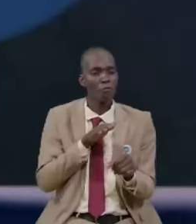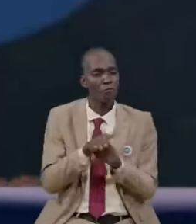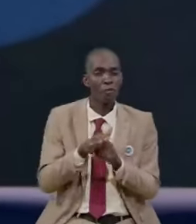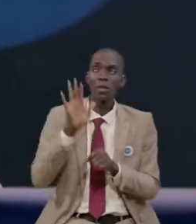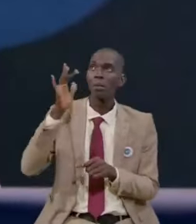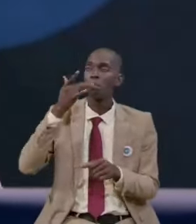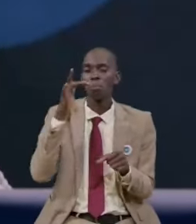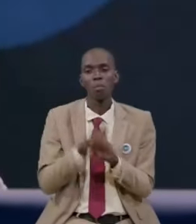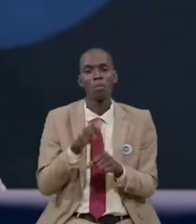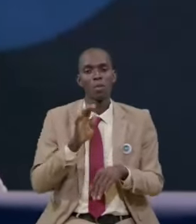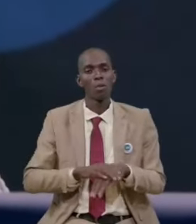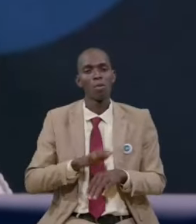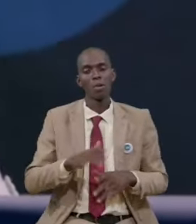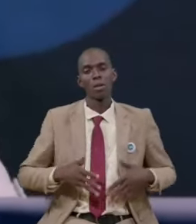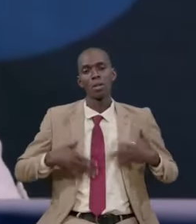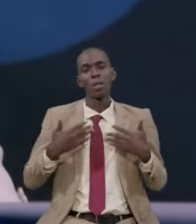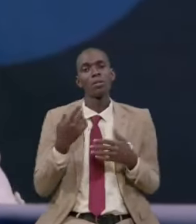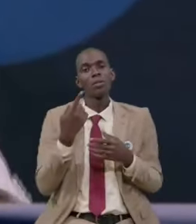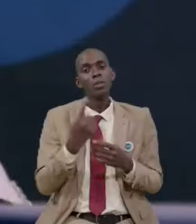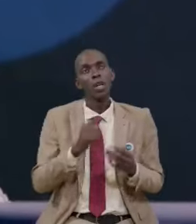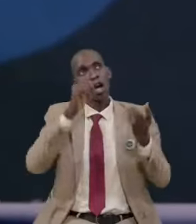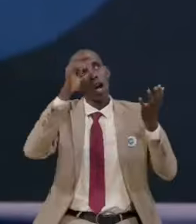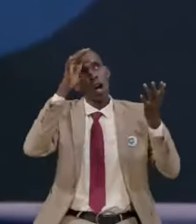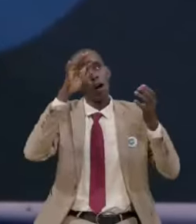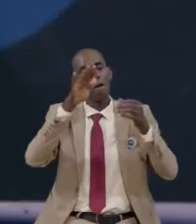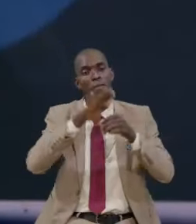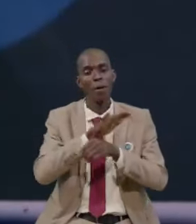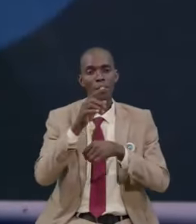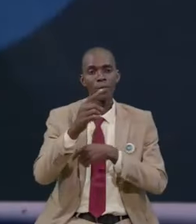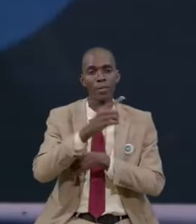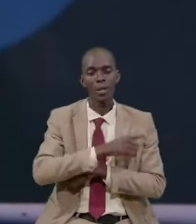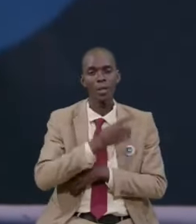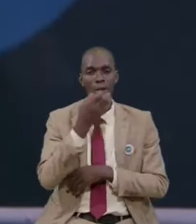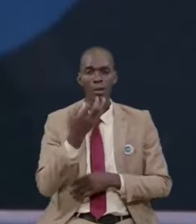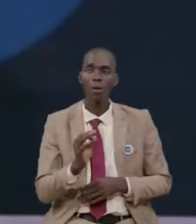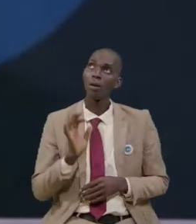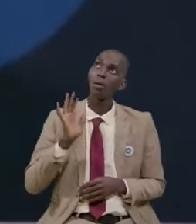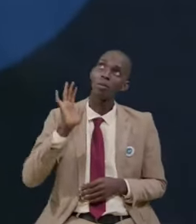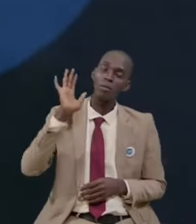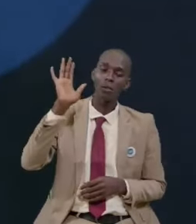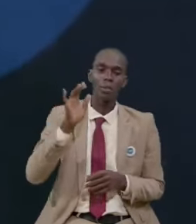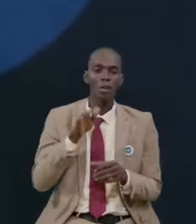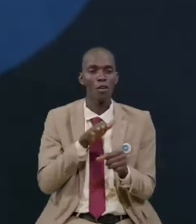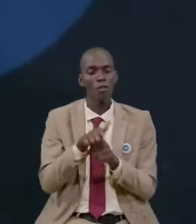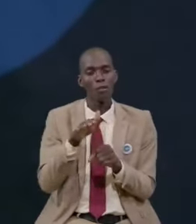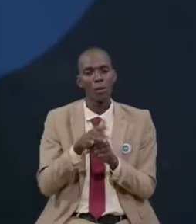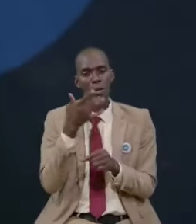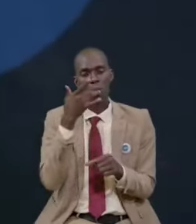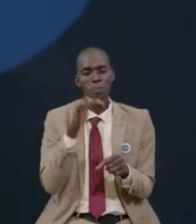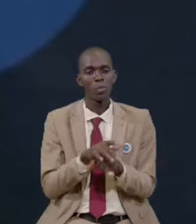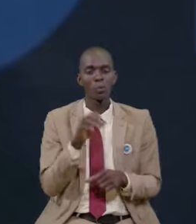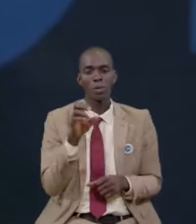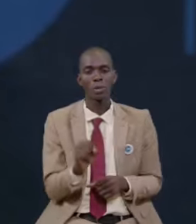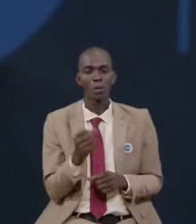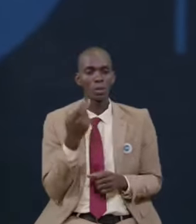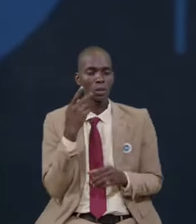The hopeful day of his fulfilled promises. In Luke chapter